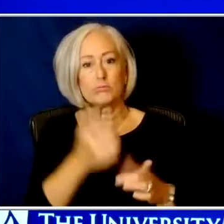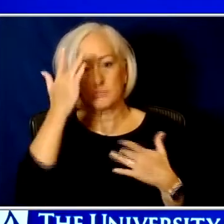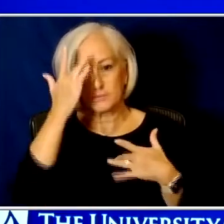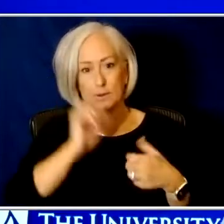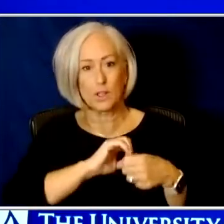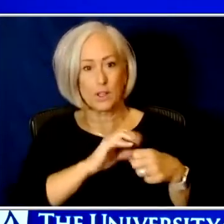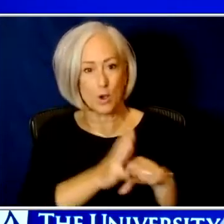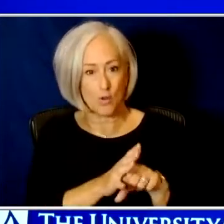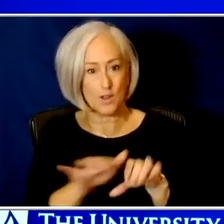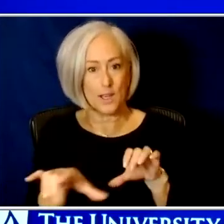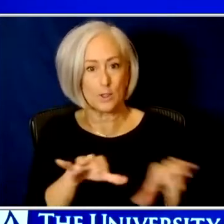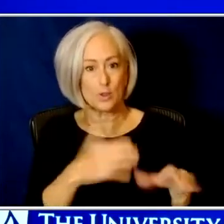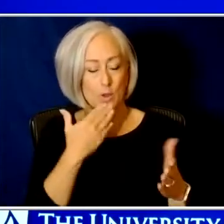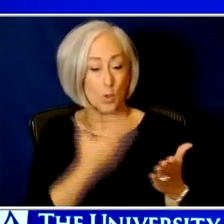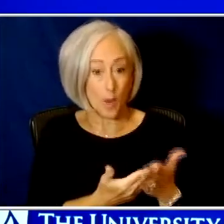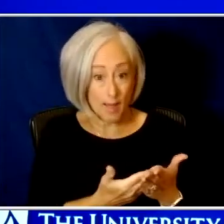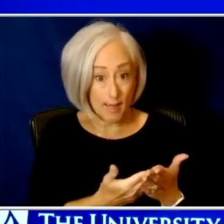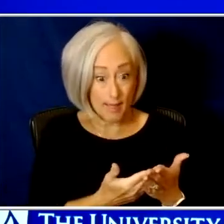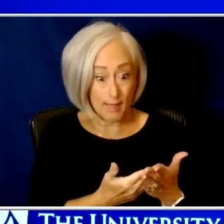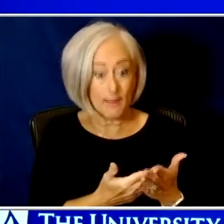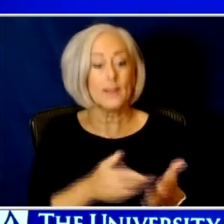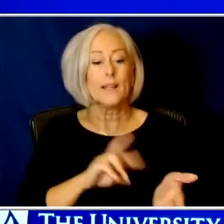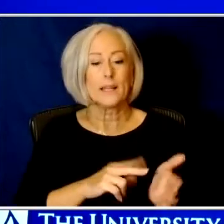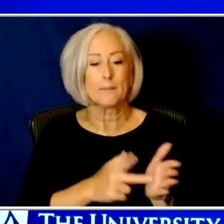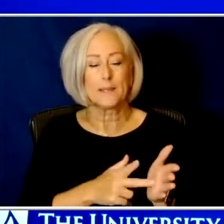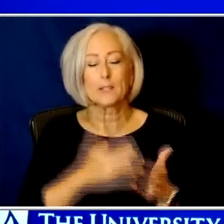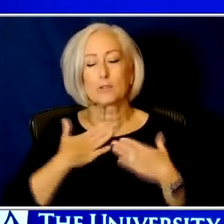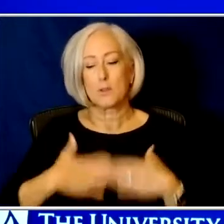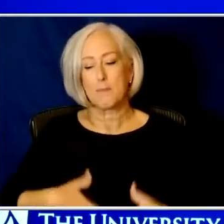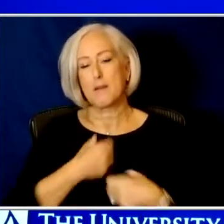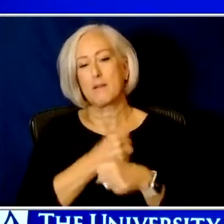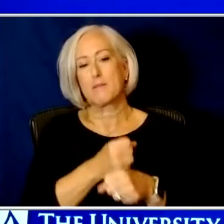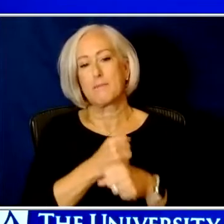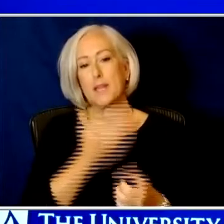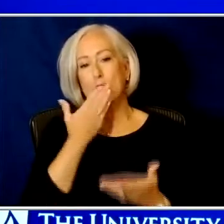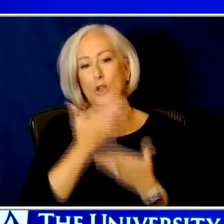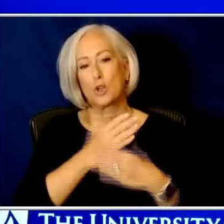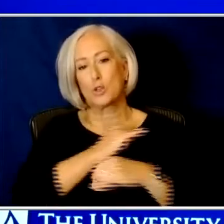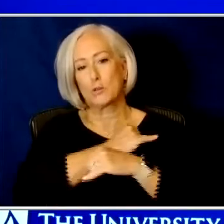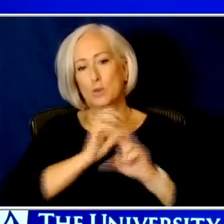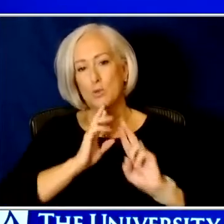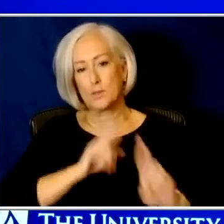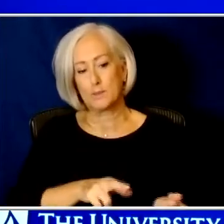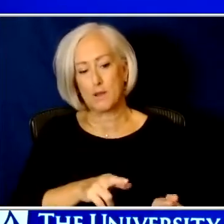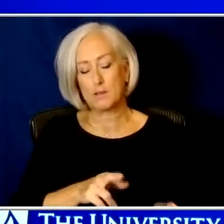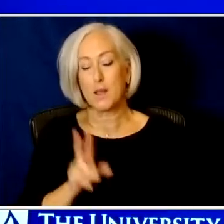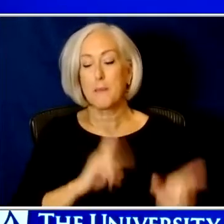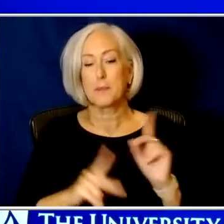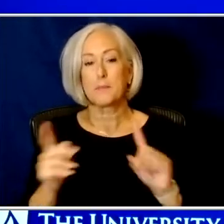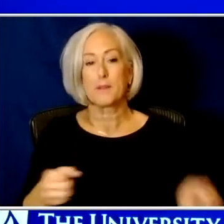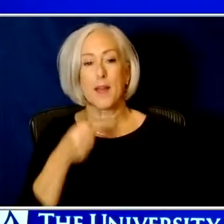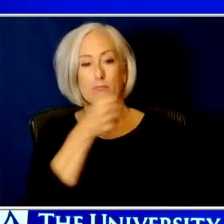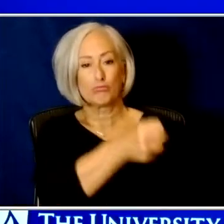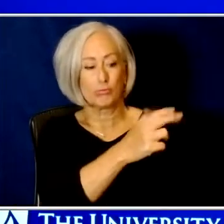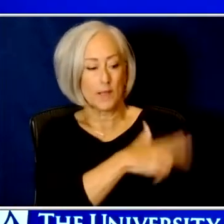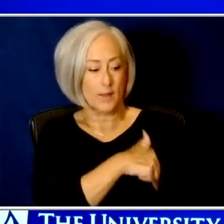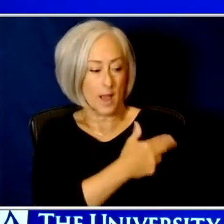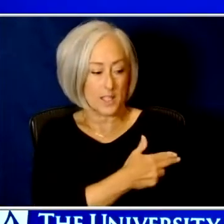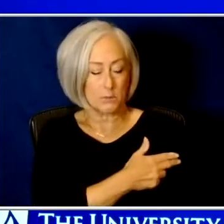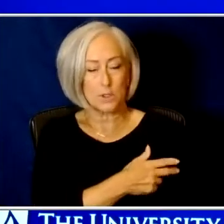third episode. But I would not say no that their immune system doesn't work at all. You know, once you